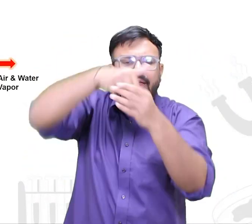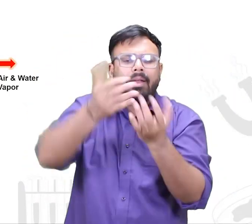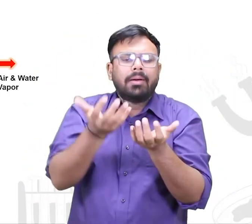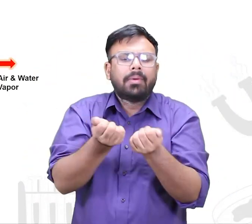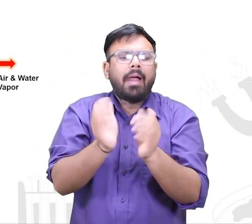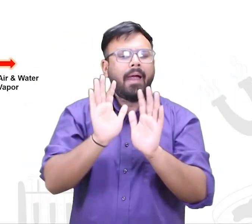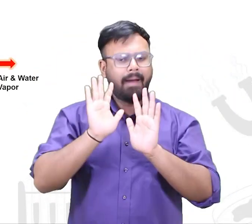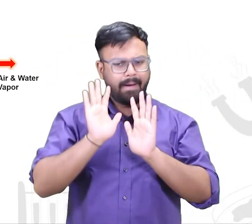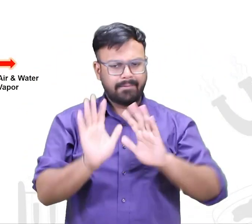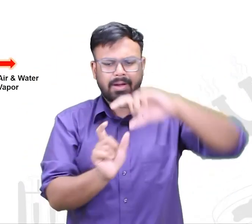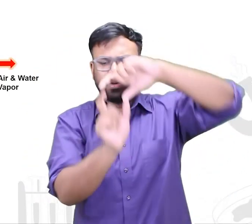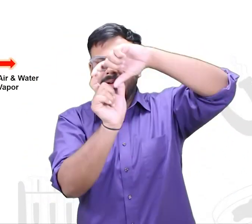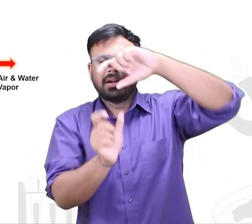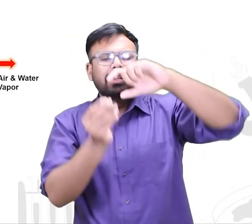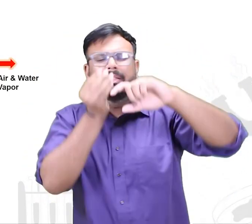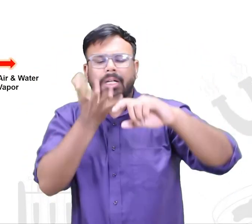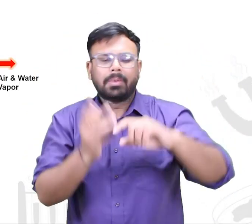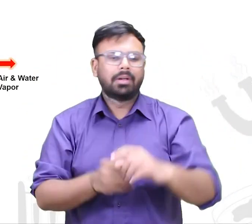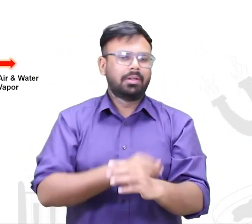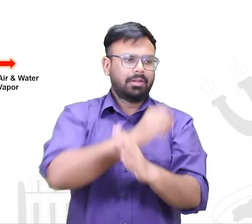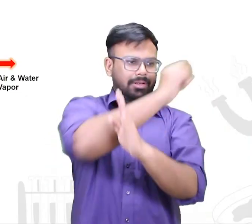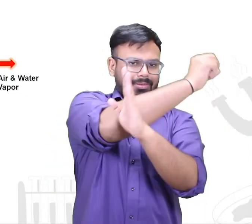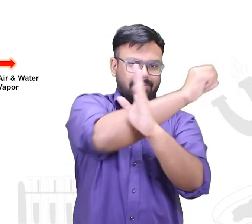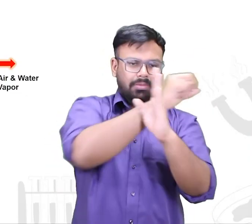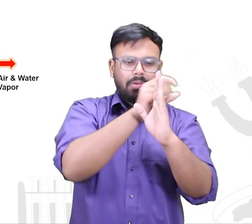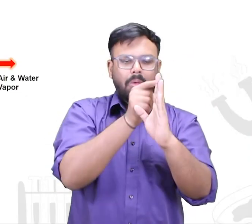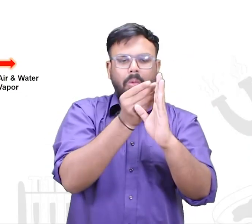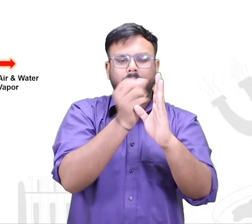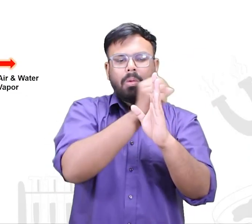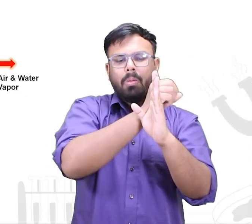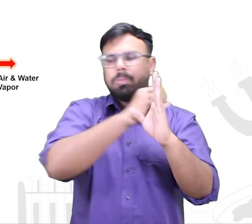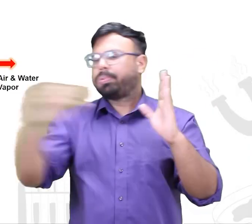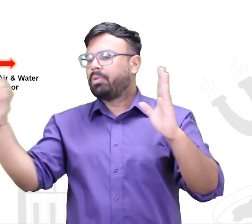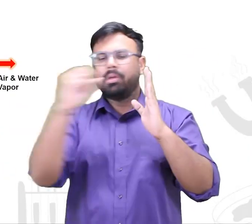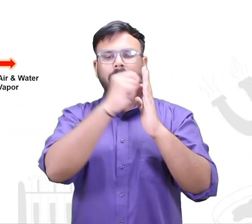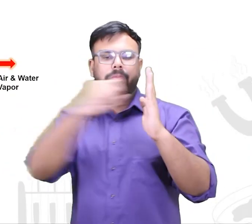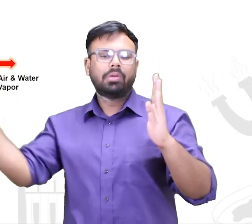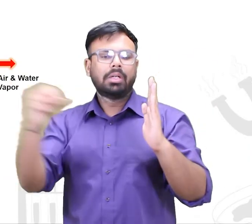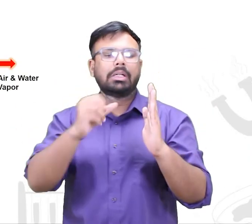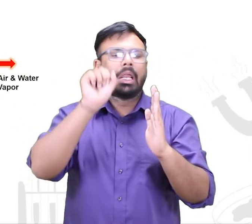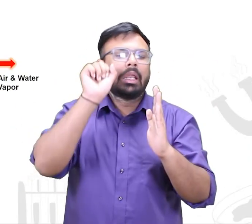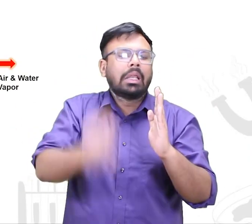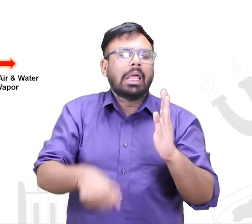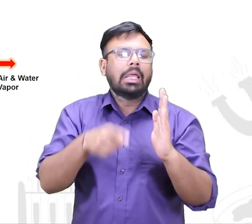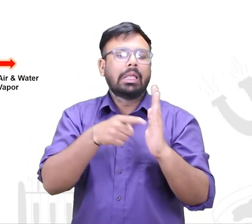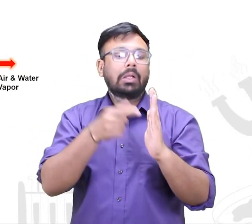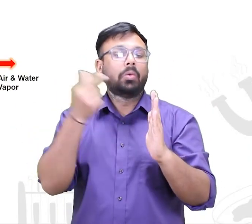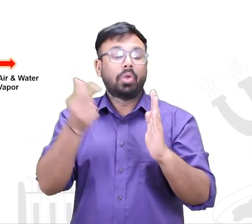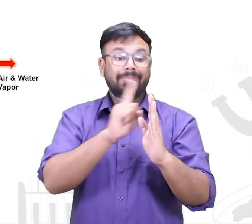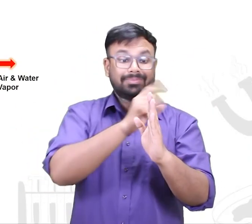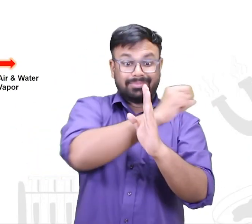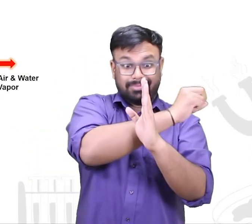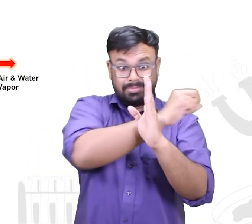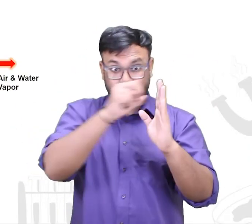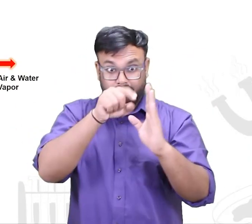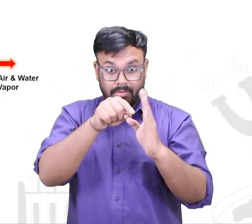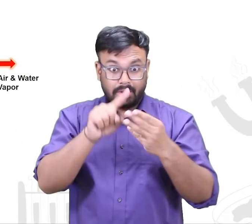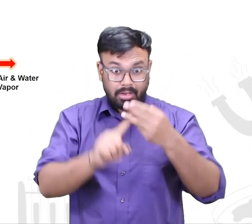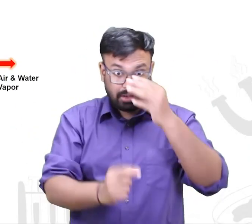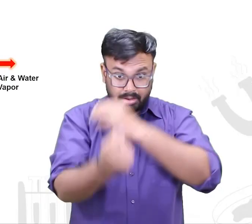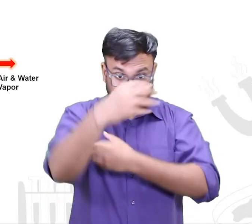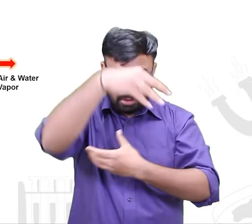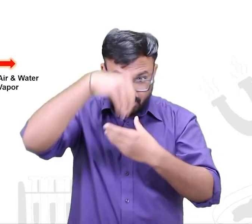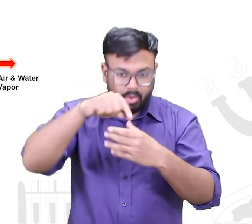as an electrolyte, a substance that conducts charged ions, in this case protons, but does not